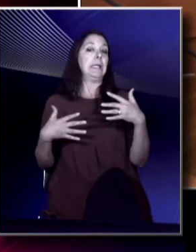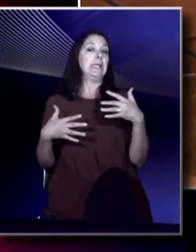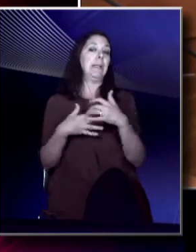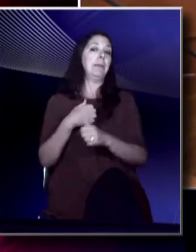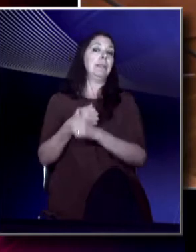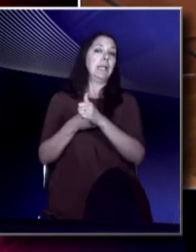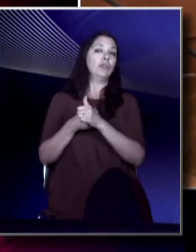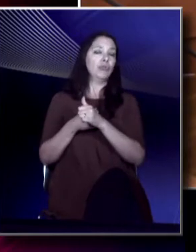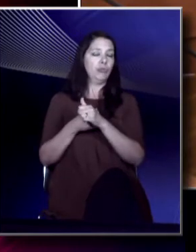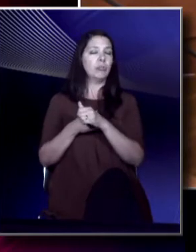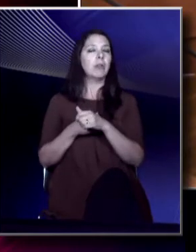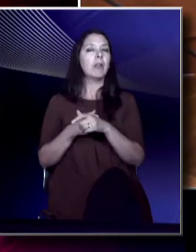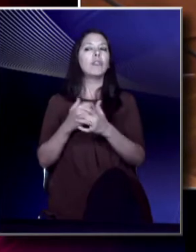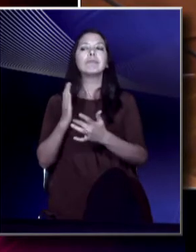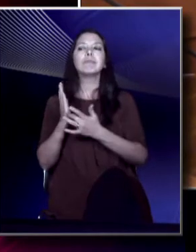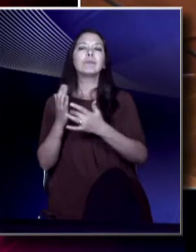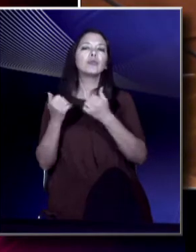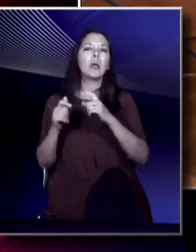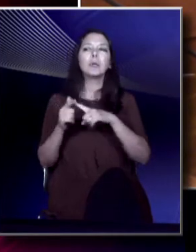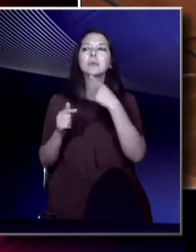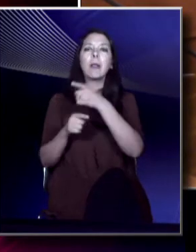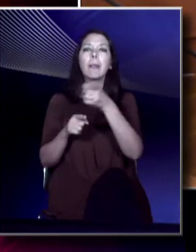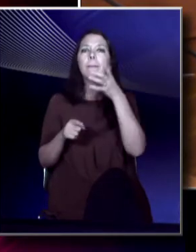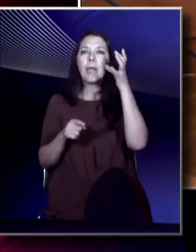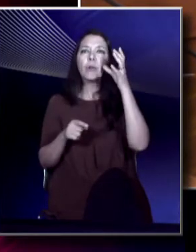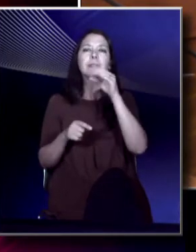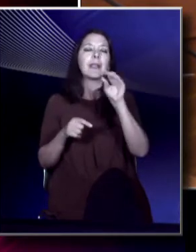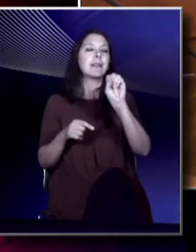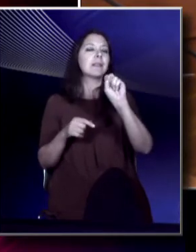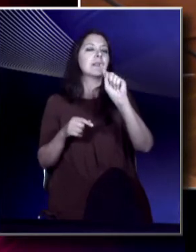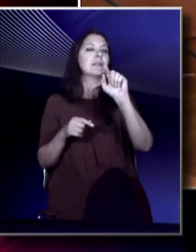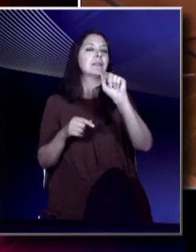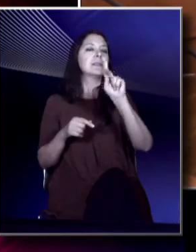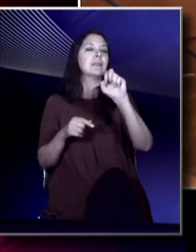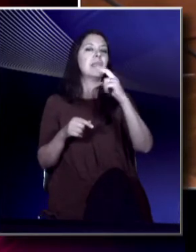to silence parents, your stakeholders, and to shut them up so